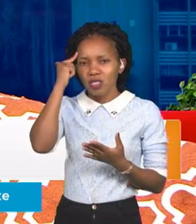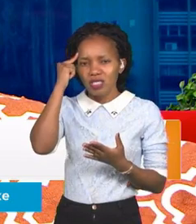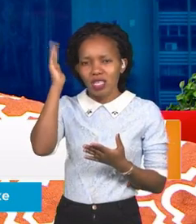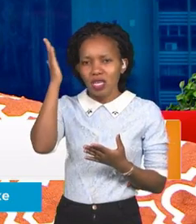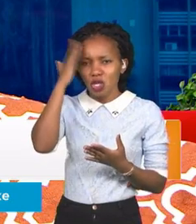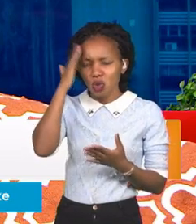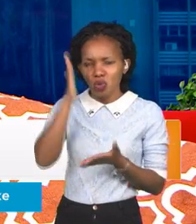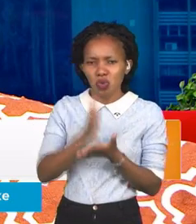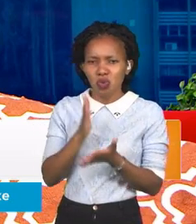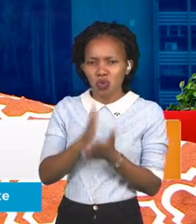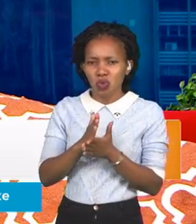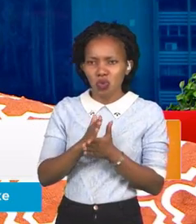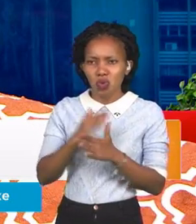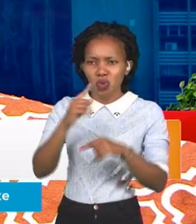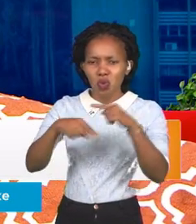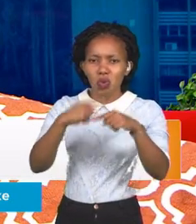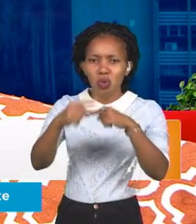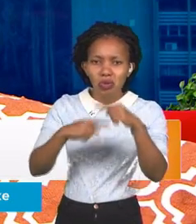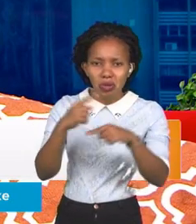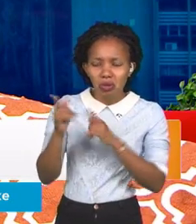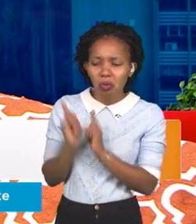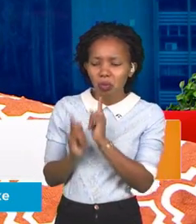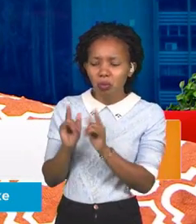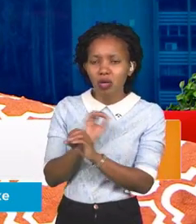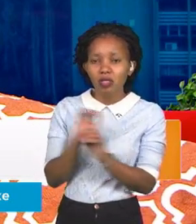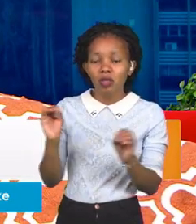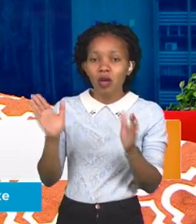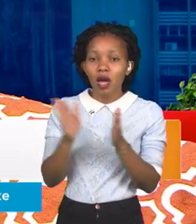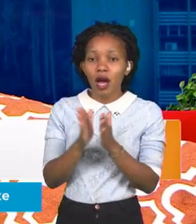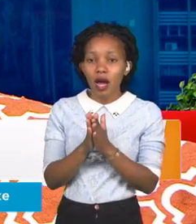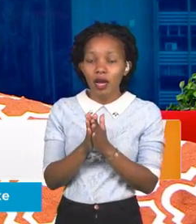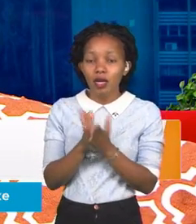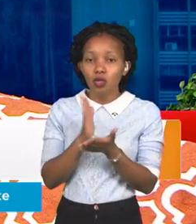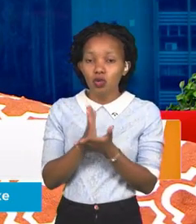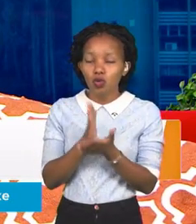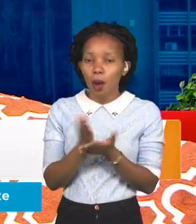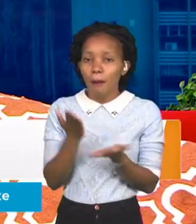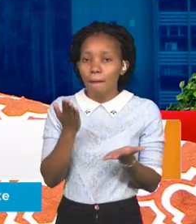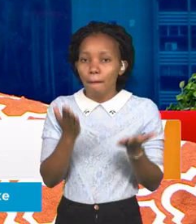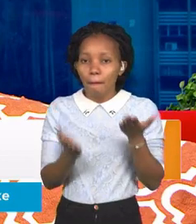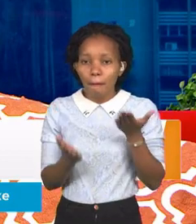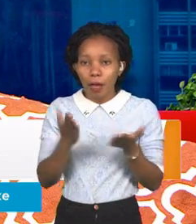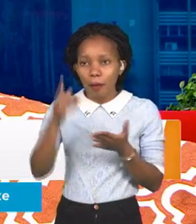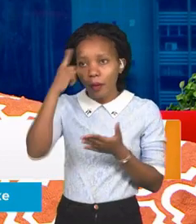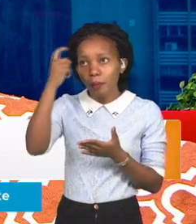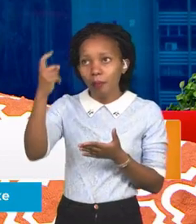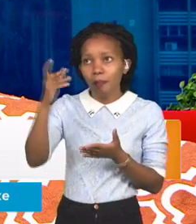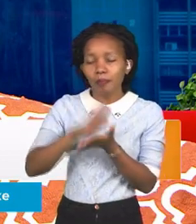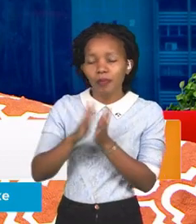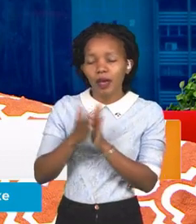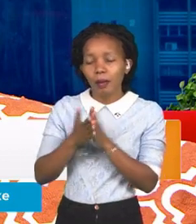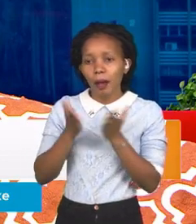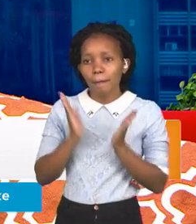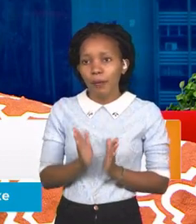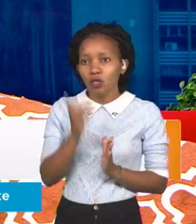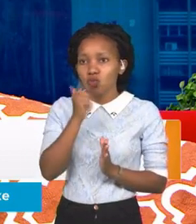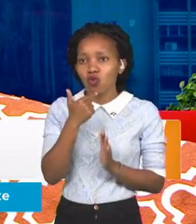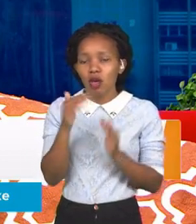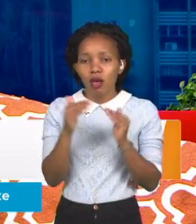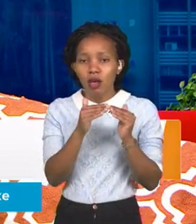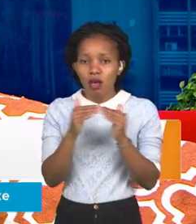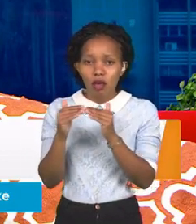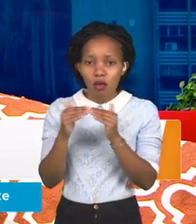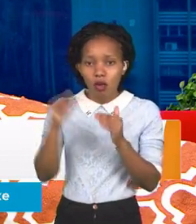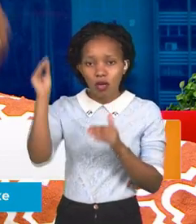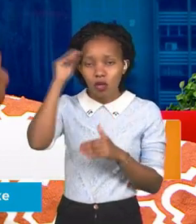guy. She's headed for a great career, and therefore, most likely, her dreams are to be with a person of equal level